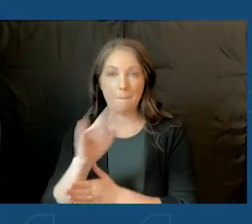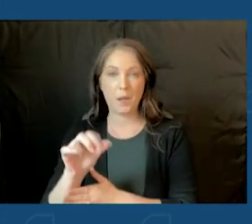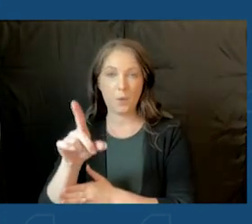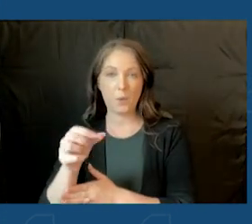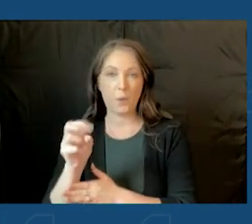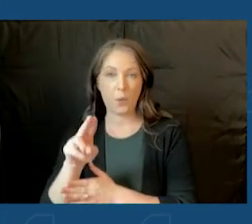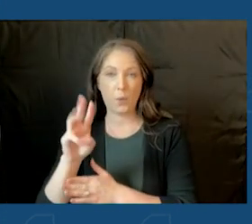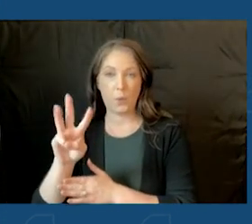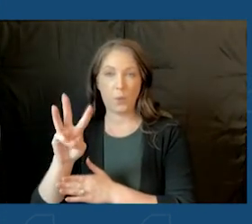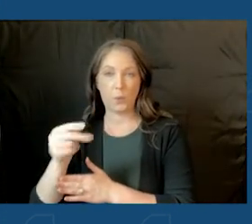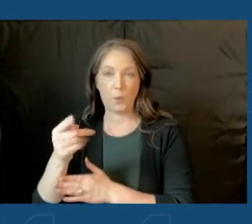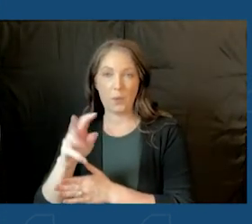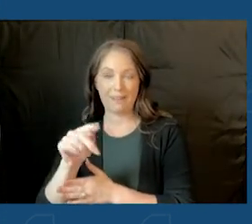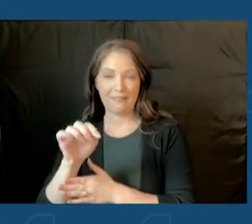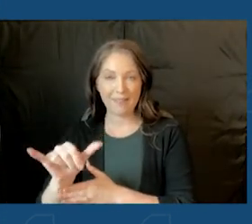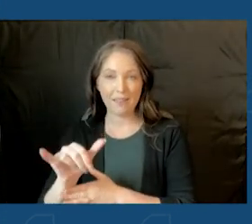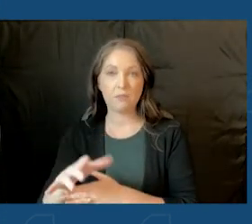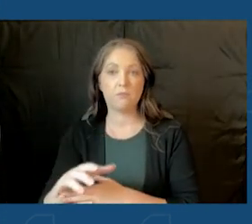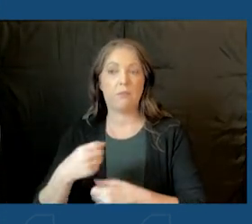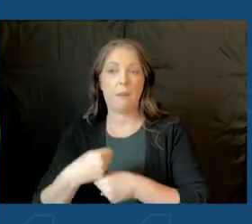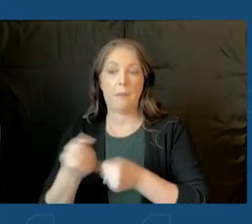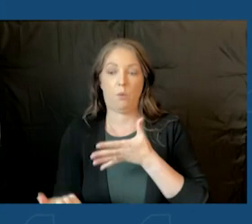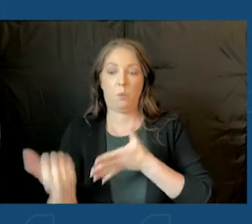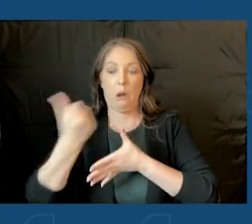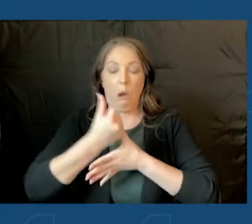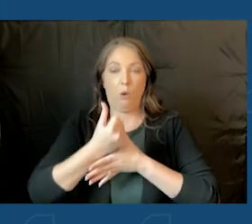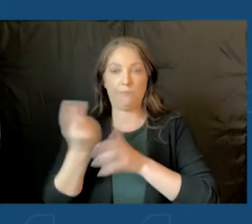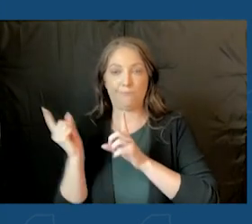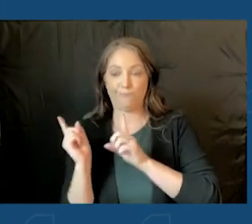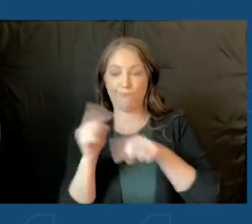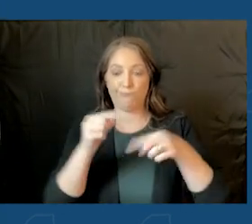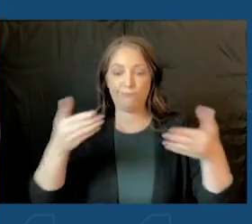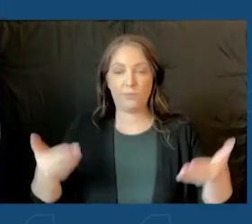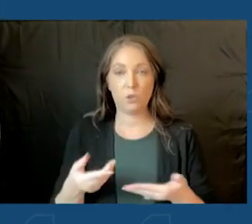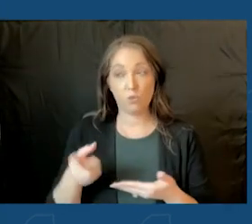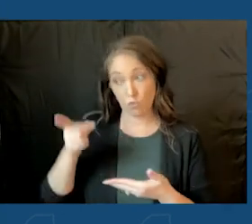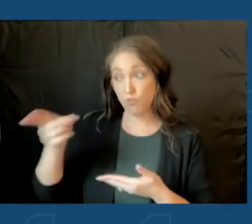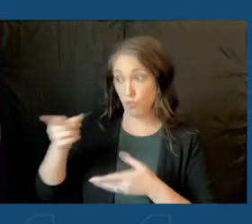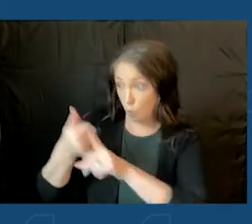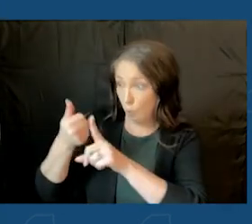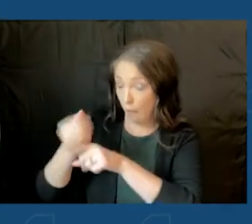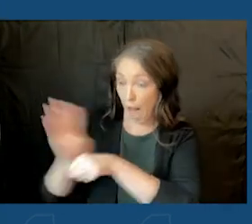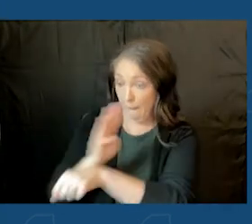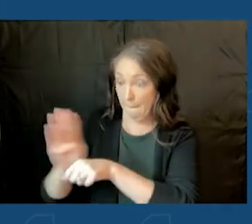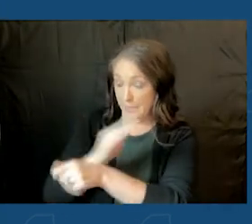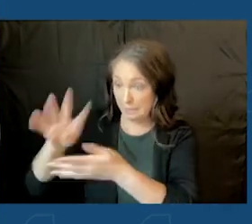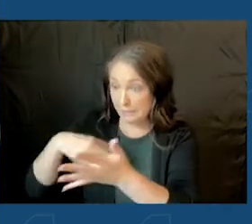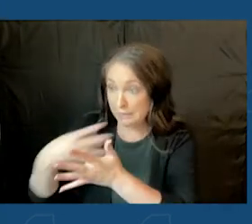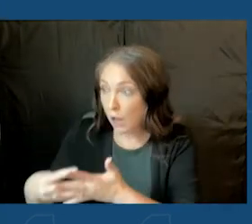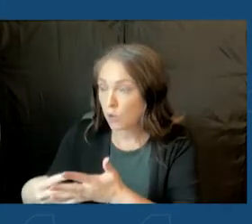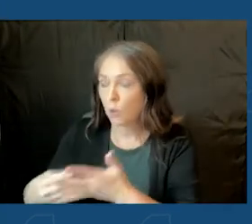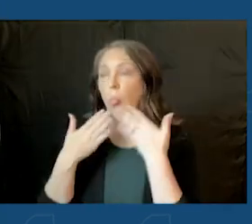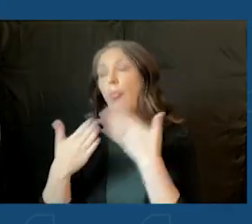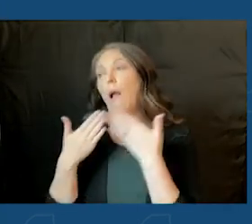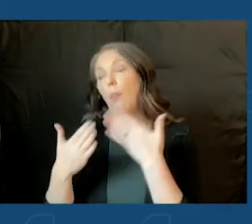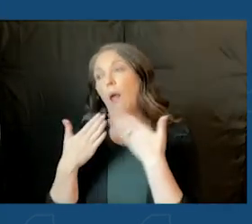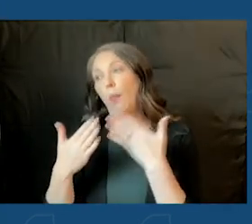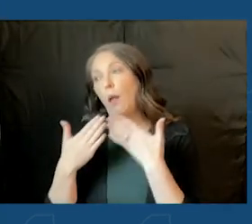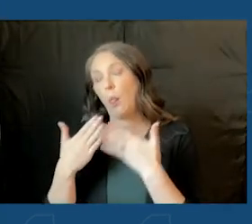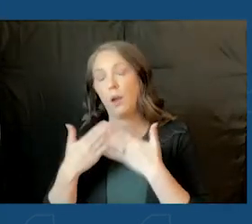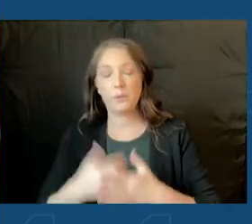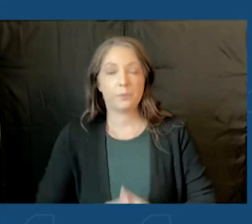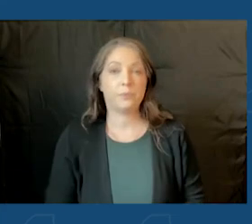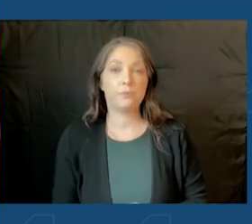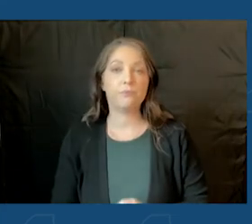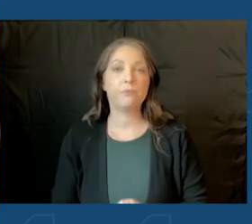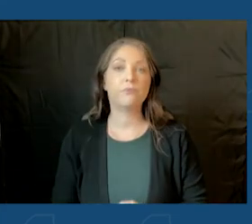it a priority to come here when she has a busy schedule for this unveiling ceremony. Thank you, Governor. I